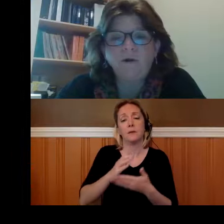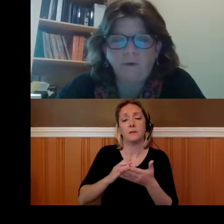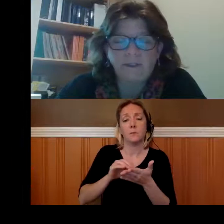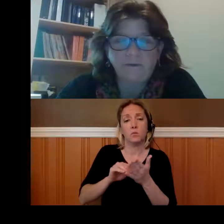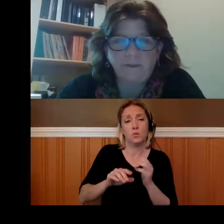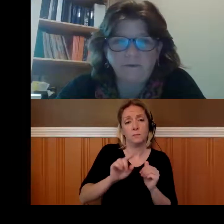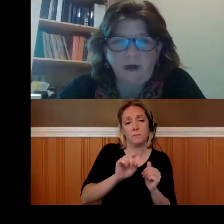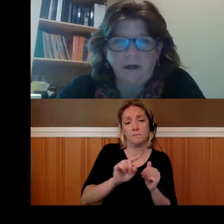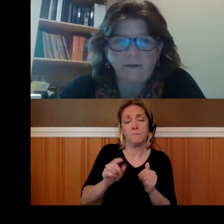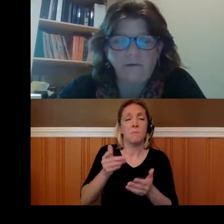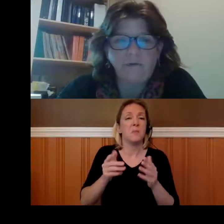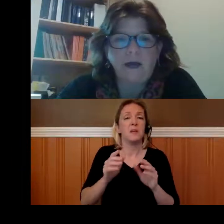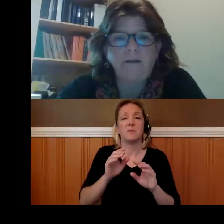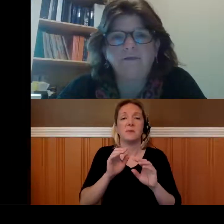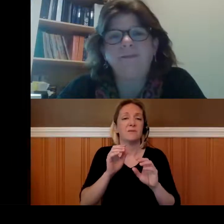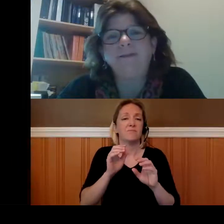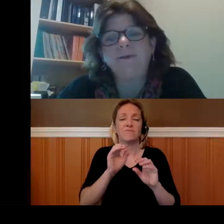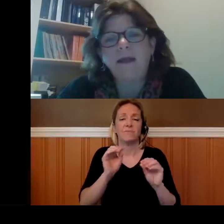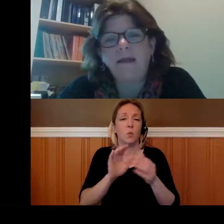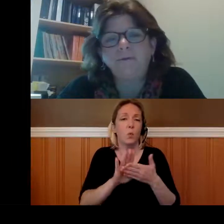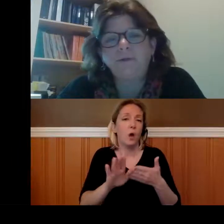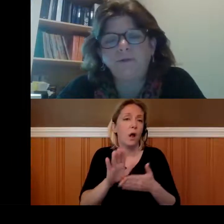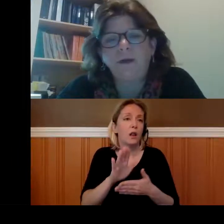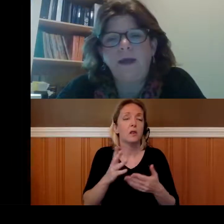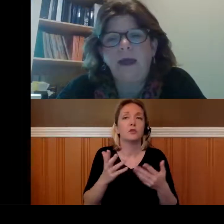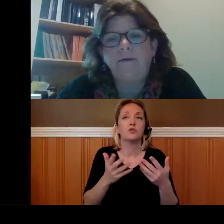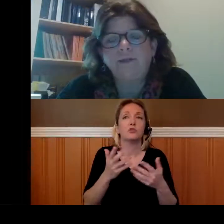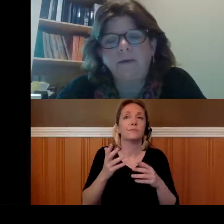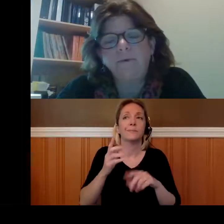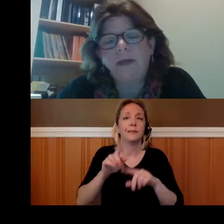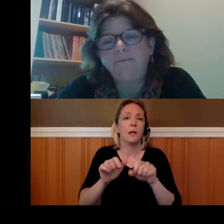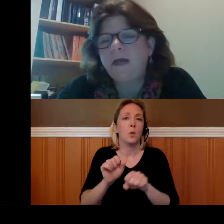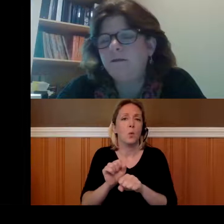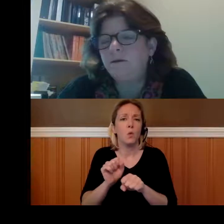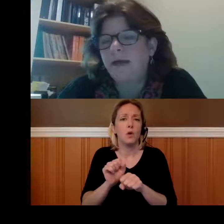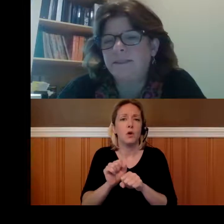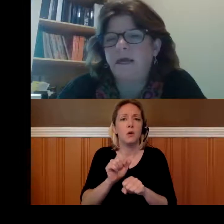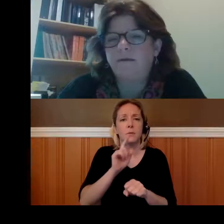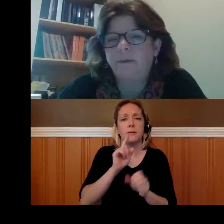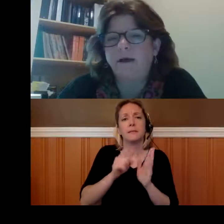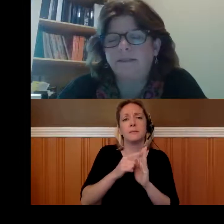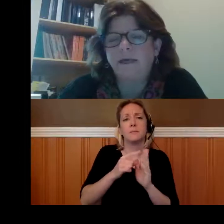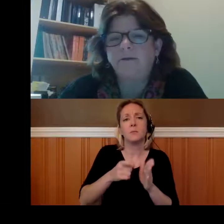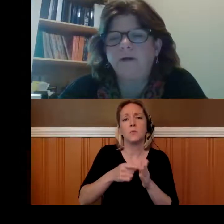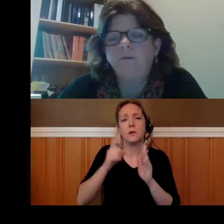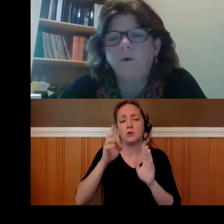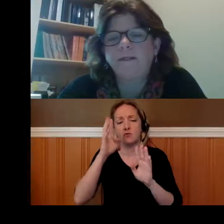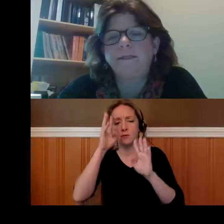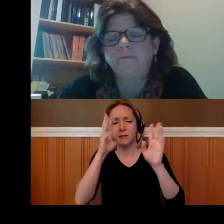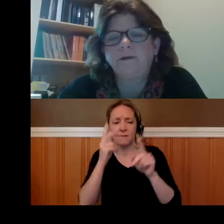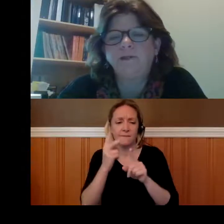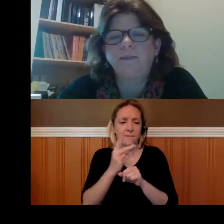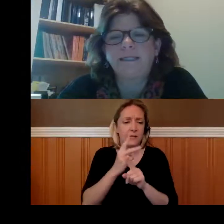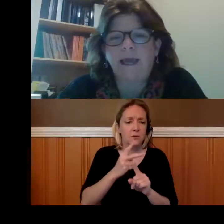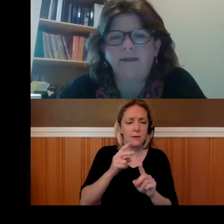to college, maybe they're not able to have a job, but we have to kind of look outside of the box and look at what some of our